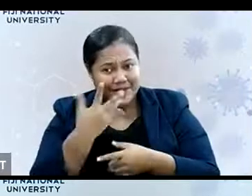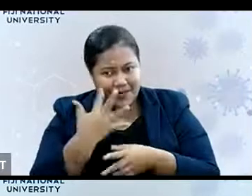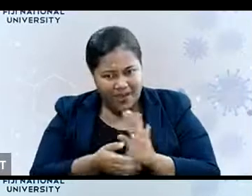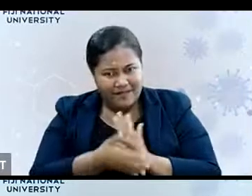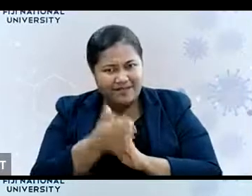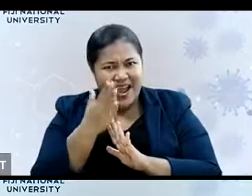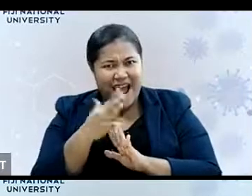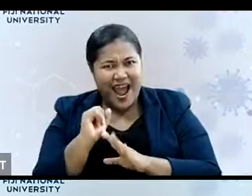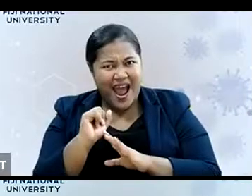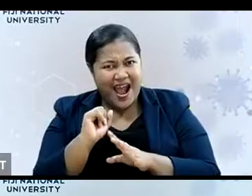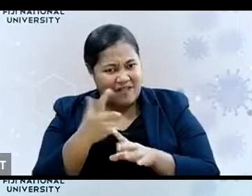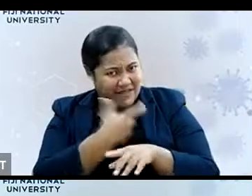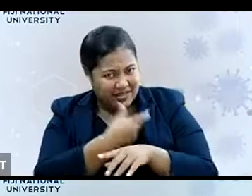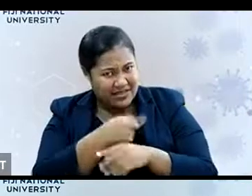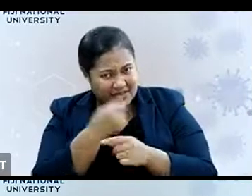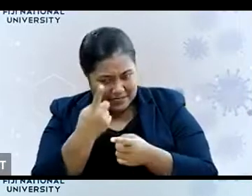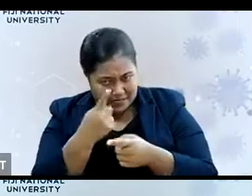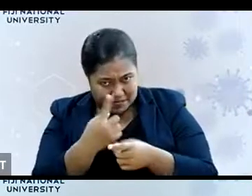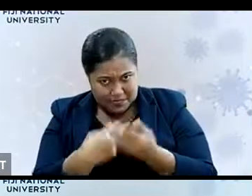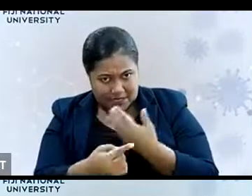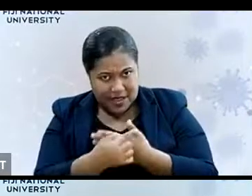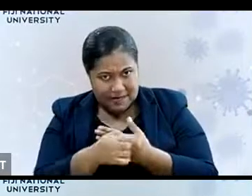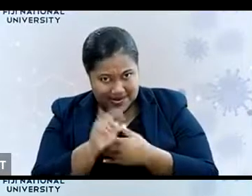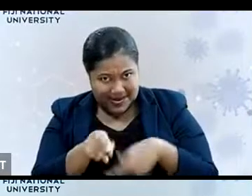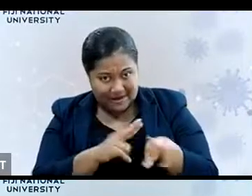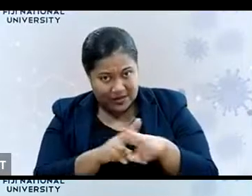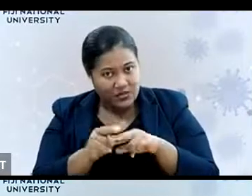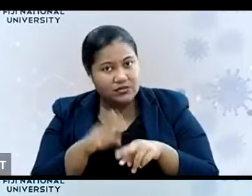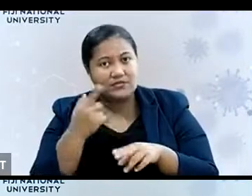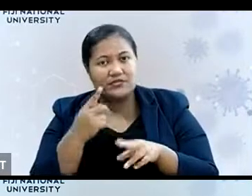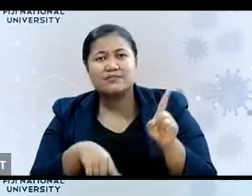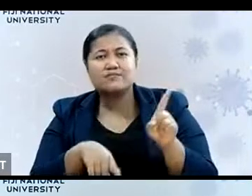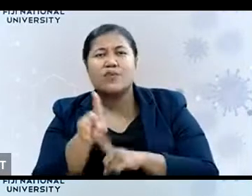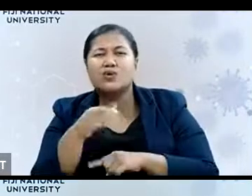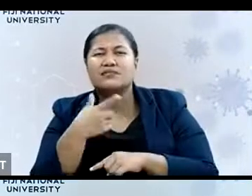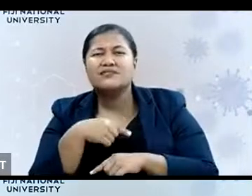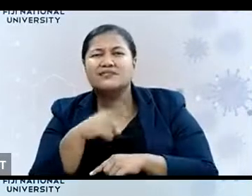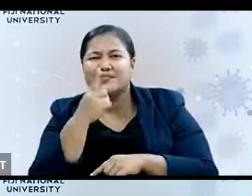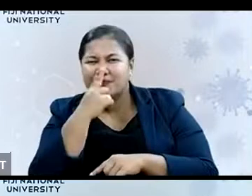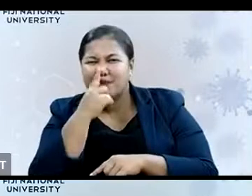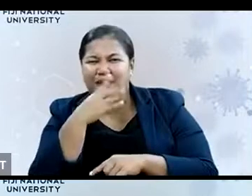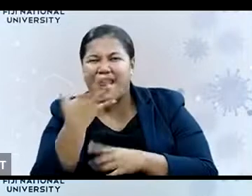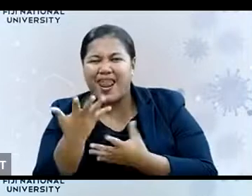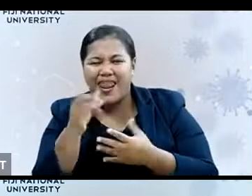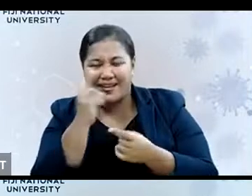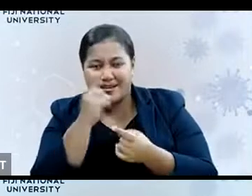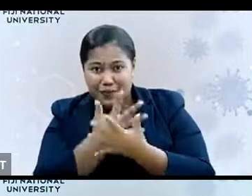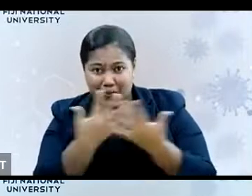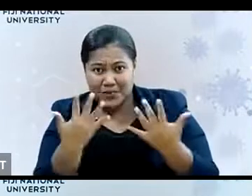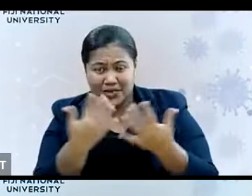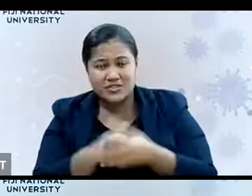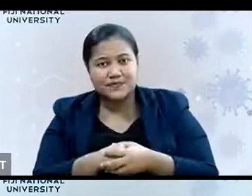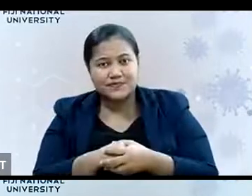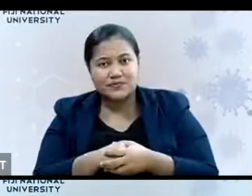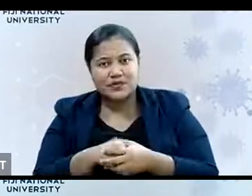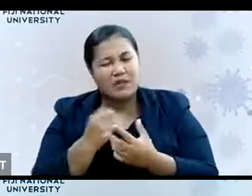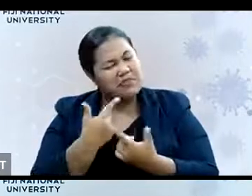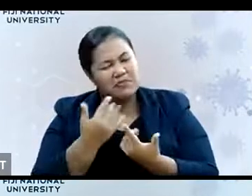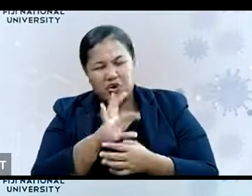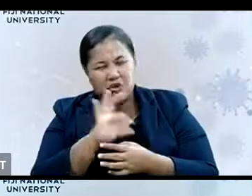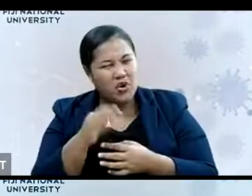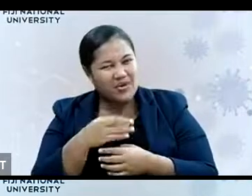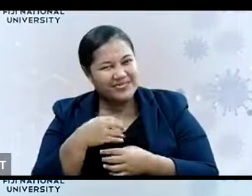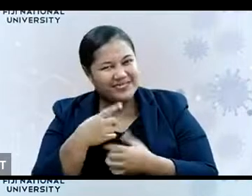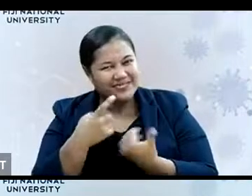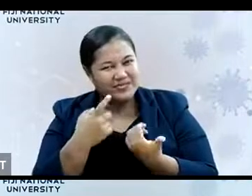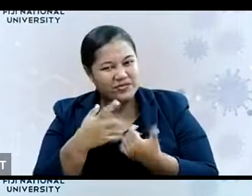high vaccination rates, particularly of our most vulnerable people in the population, then we have much less to worry about in terms of, you